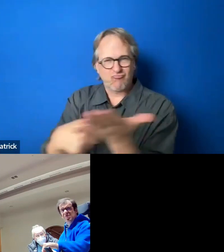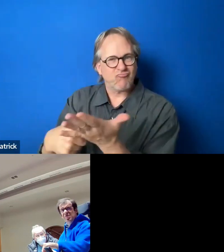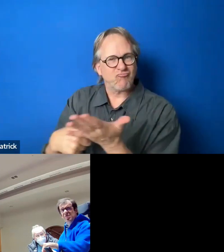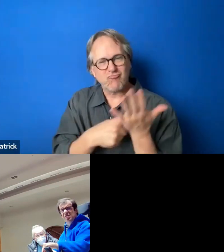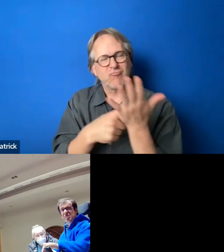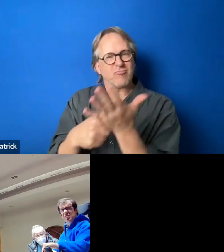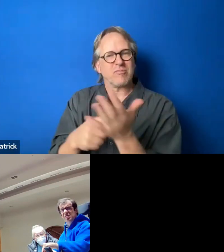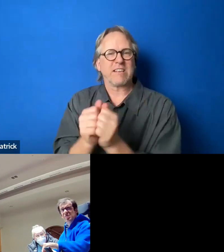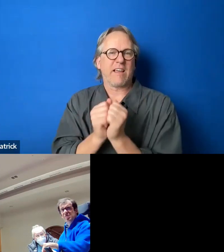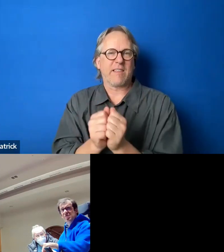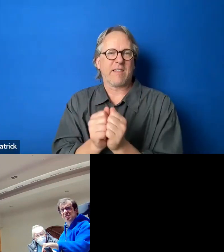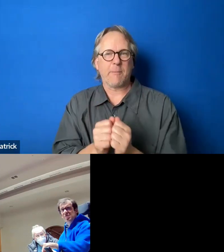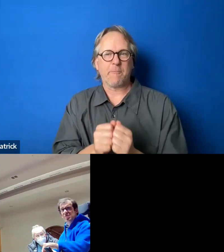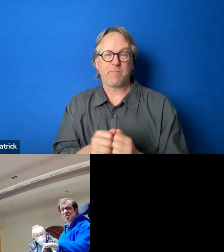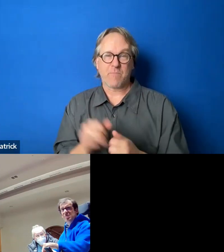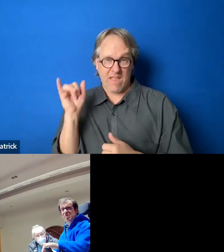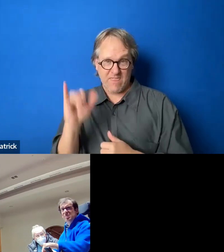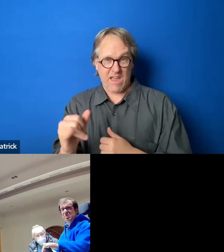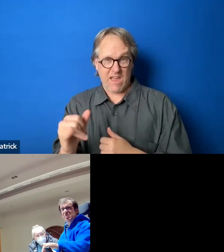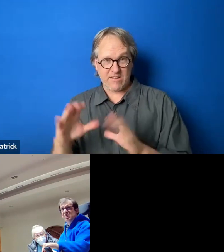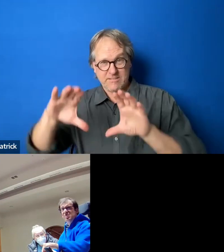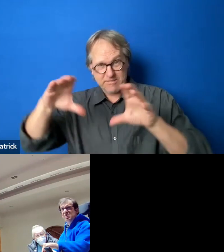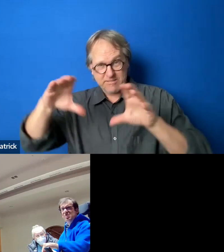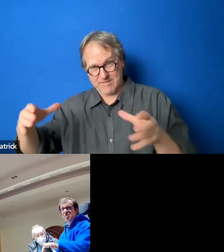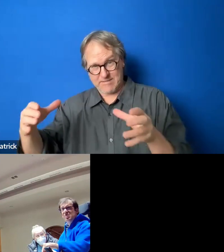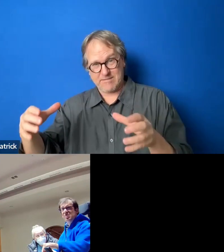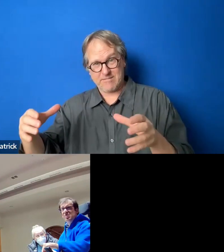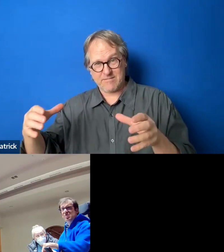And those spaces are super important.